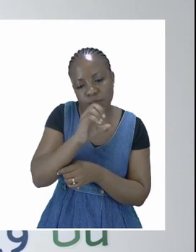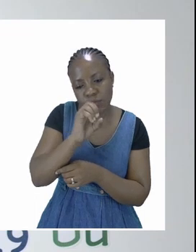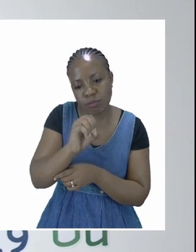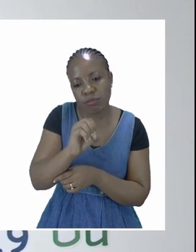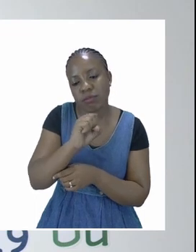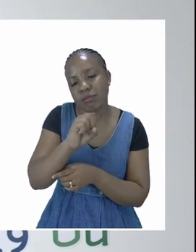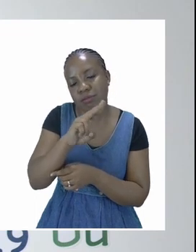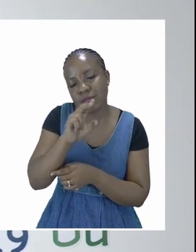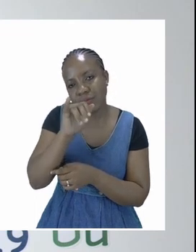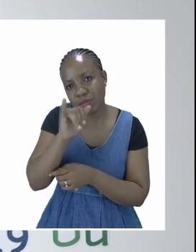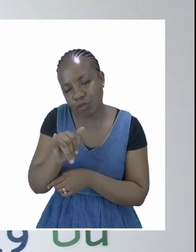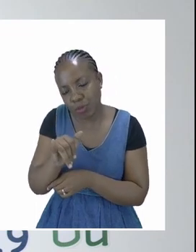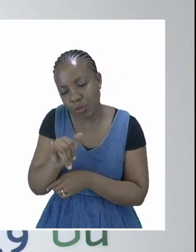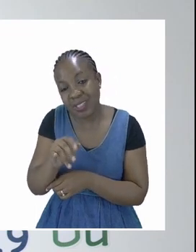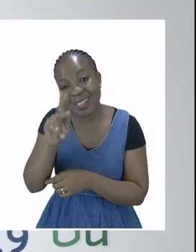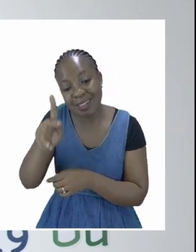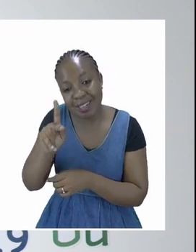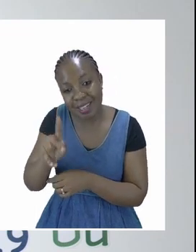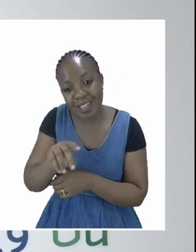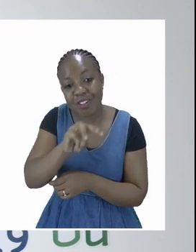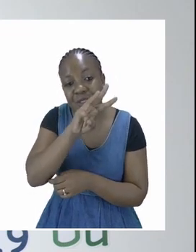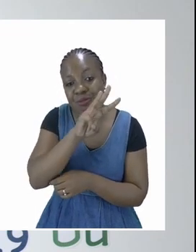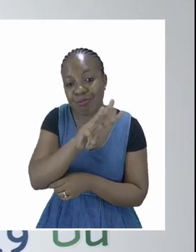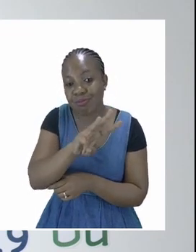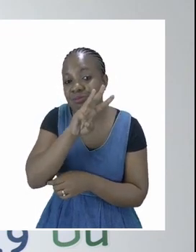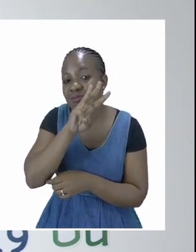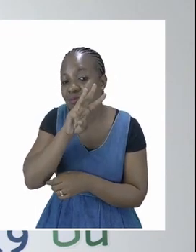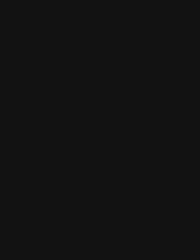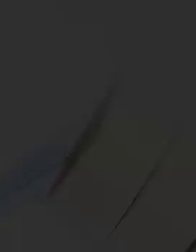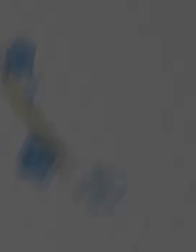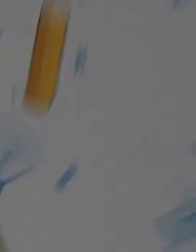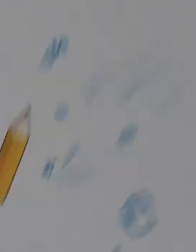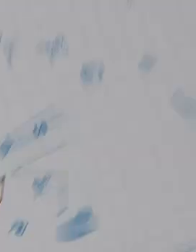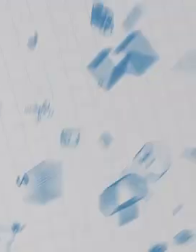our website, Zoshi Online.